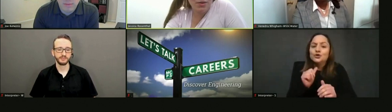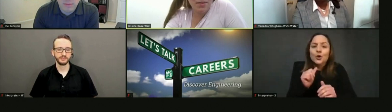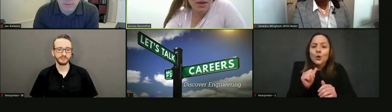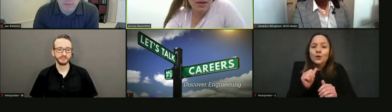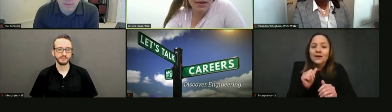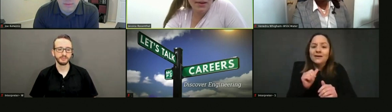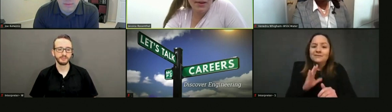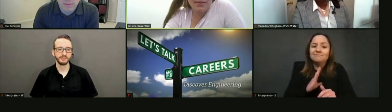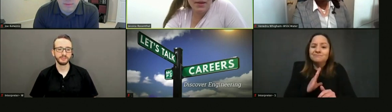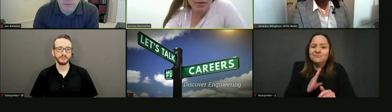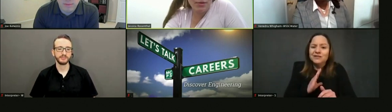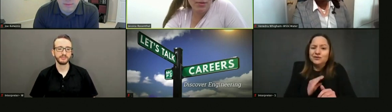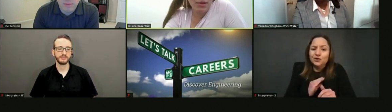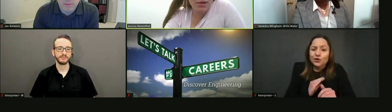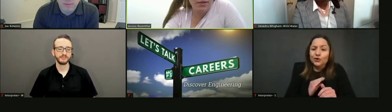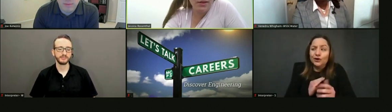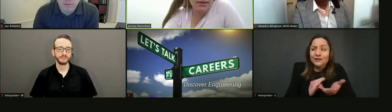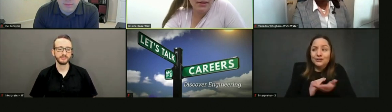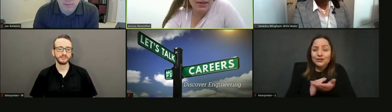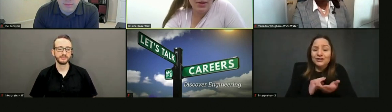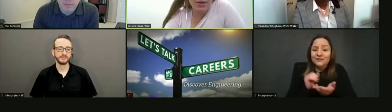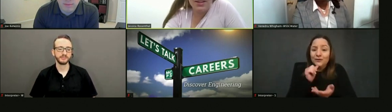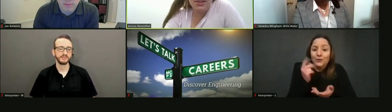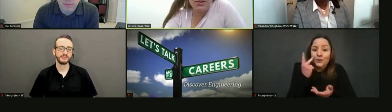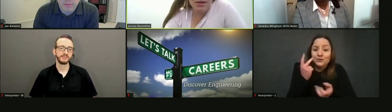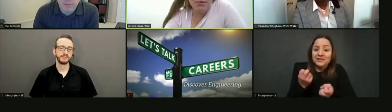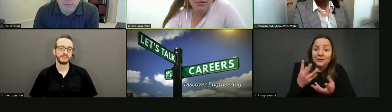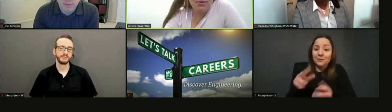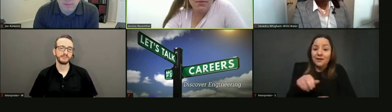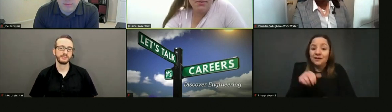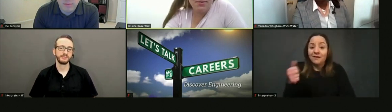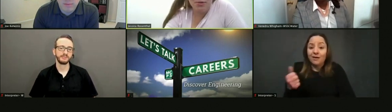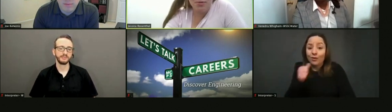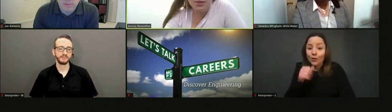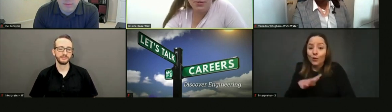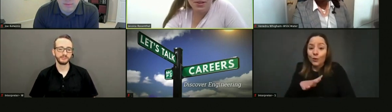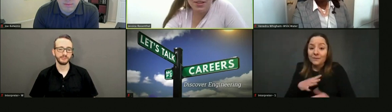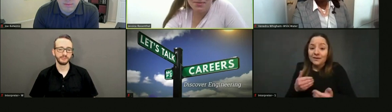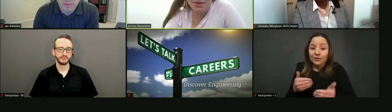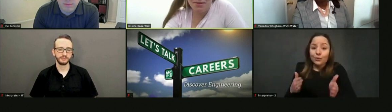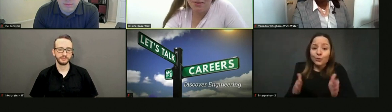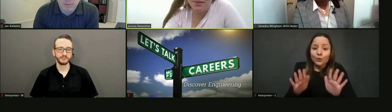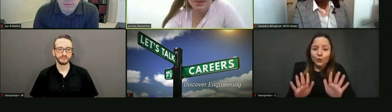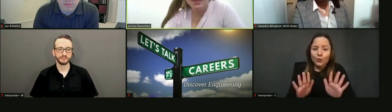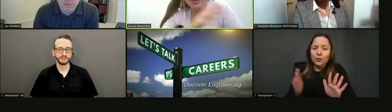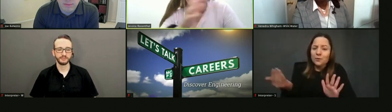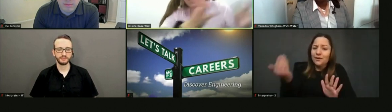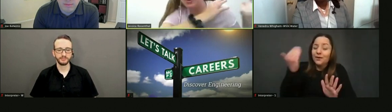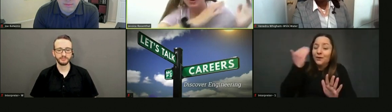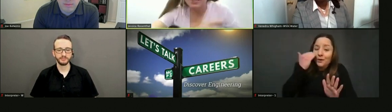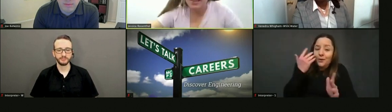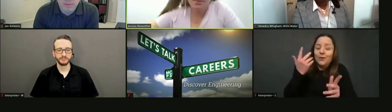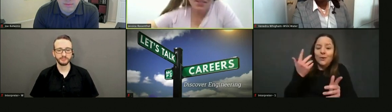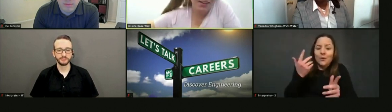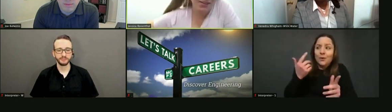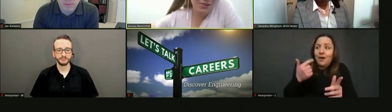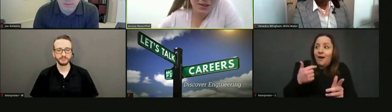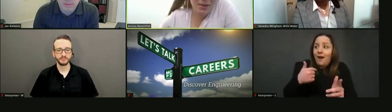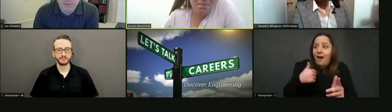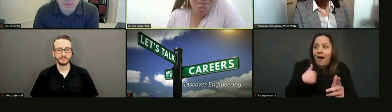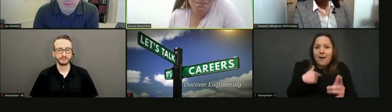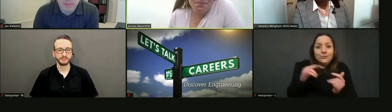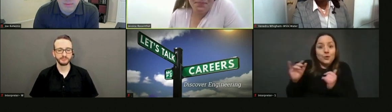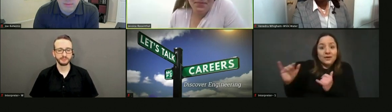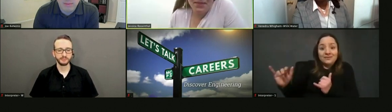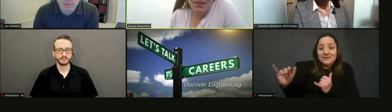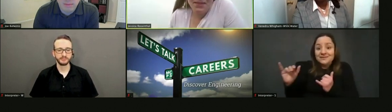you don't see a ton of other women in the room with you, and knowing that you kind of, you've been through the same stuff. You've been through all the same